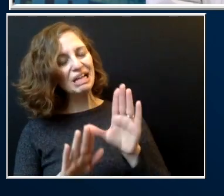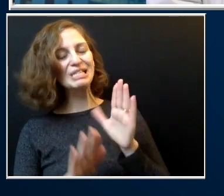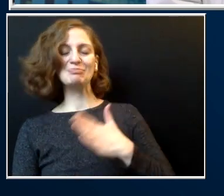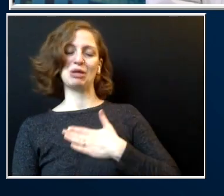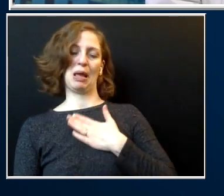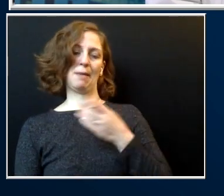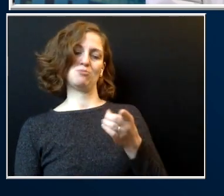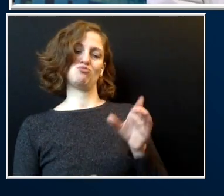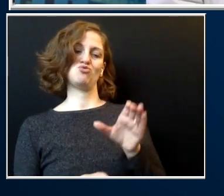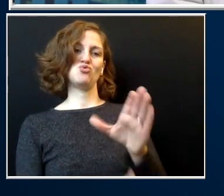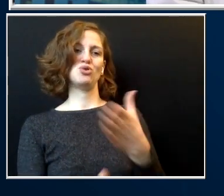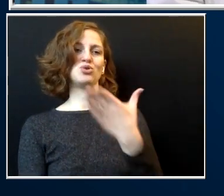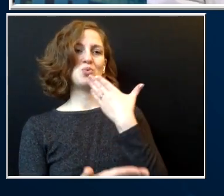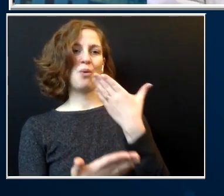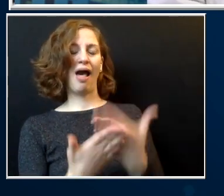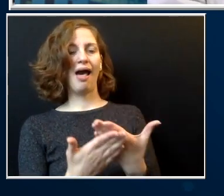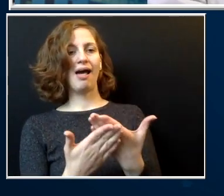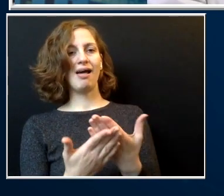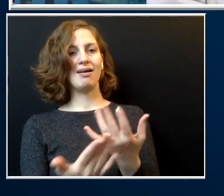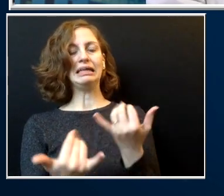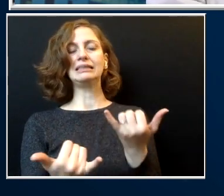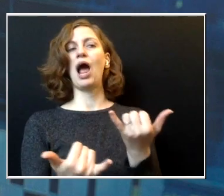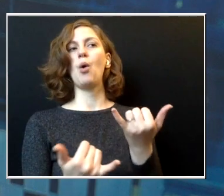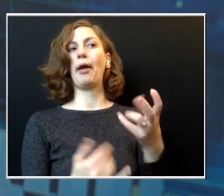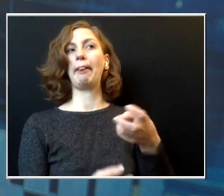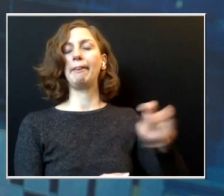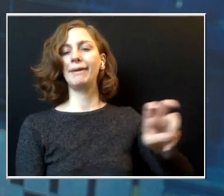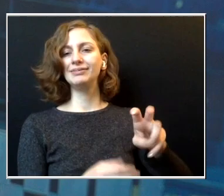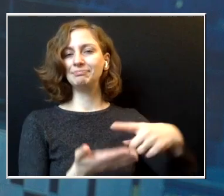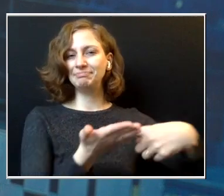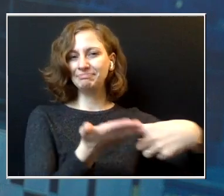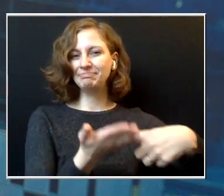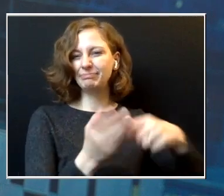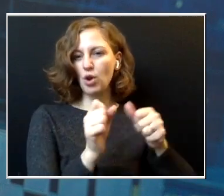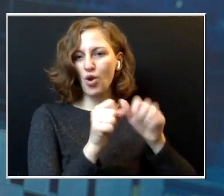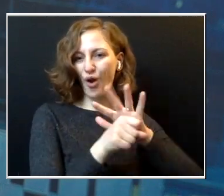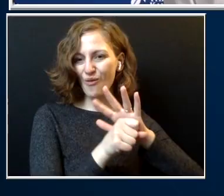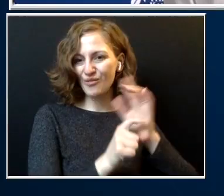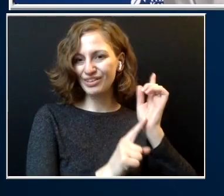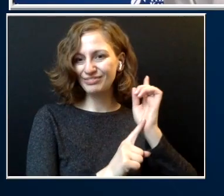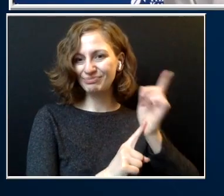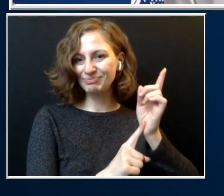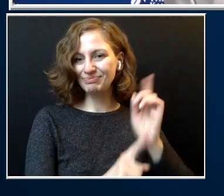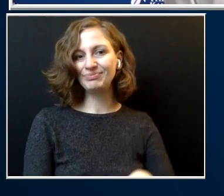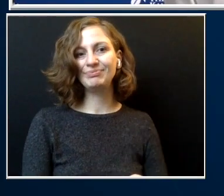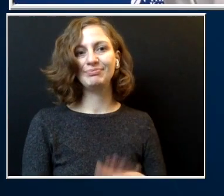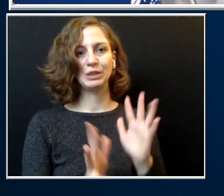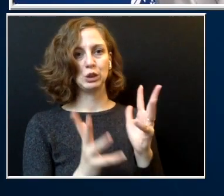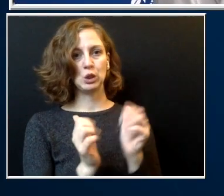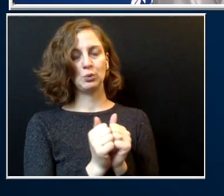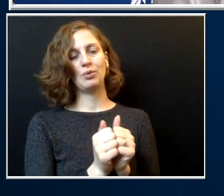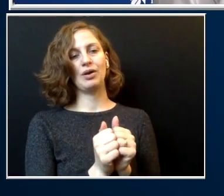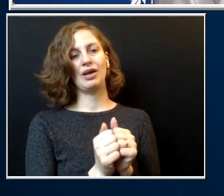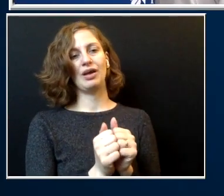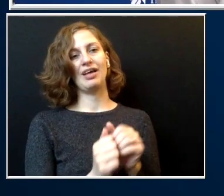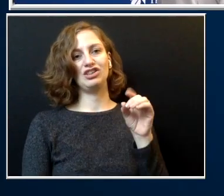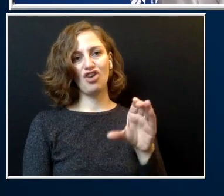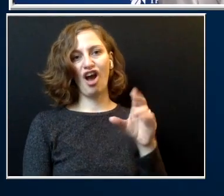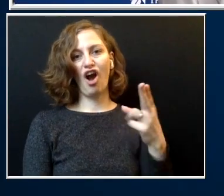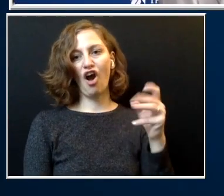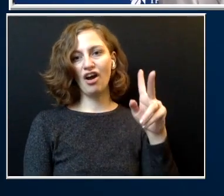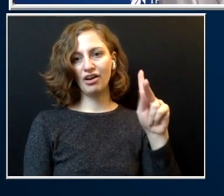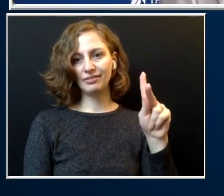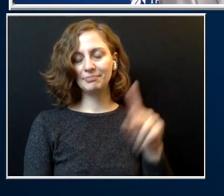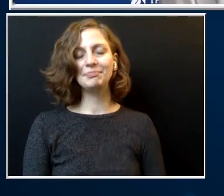Hey, we're going to move now to COVID for just a minute. We're going to check in with some things, and I'm going to talk with Doc Hawk a little bit. First of all, our COVID count, Doc.